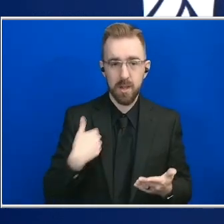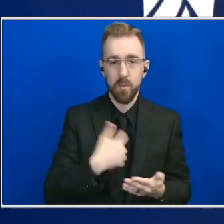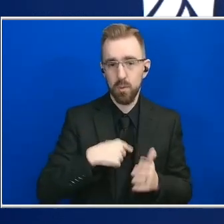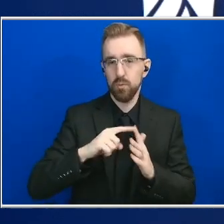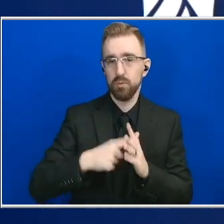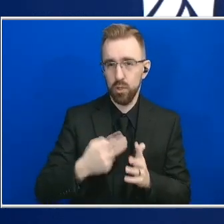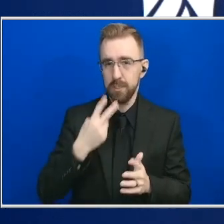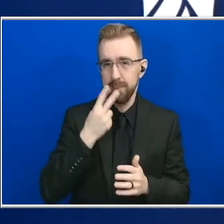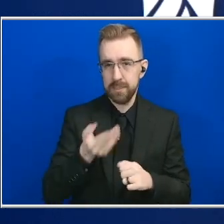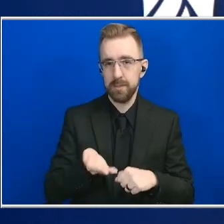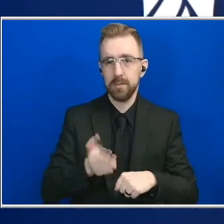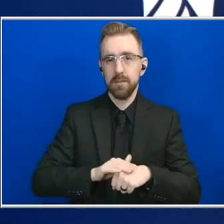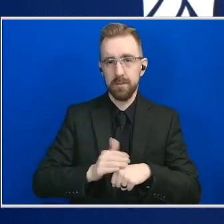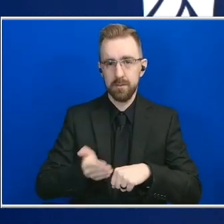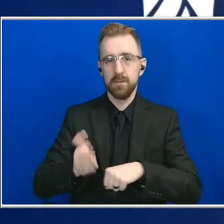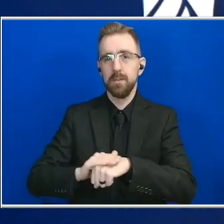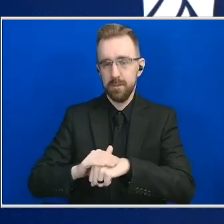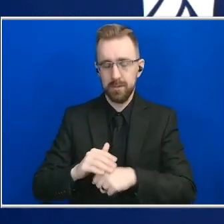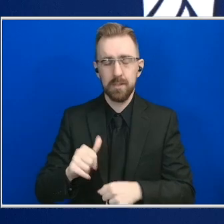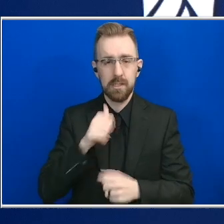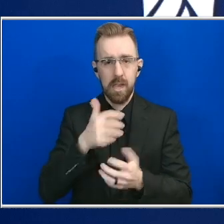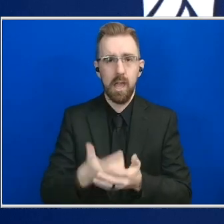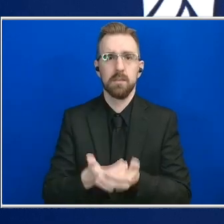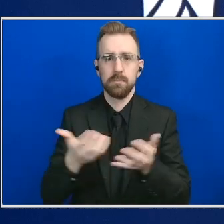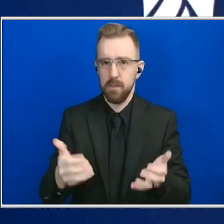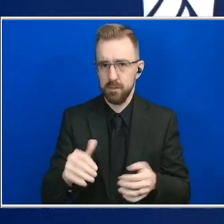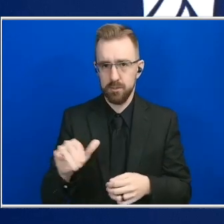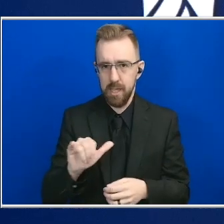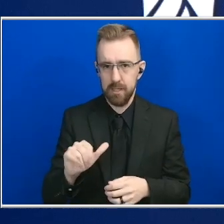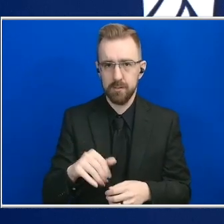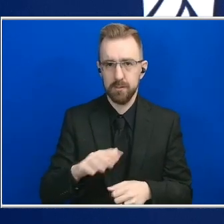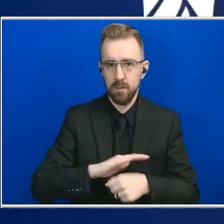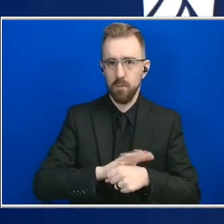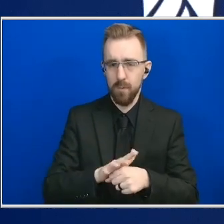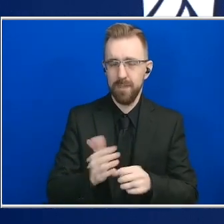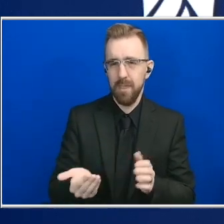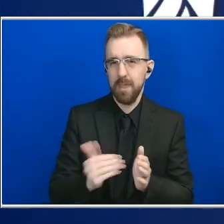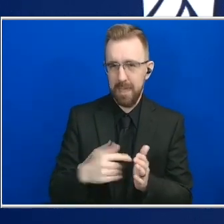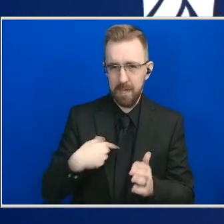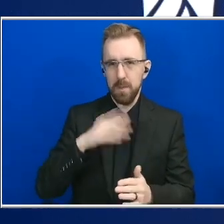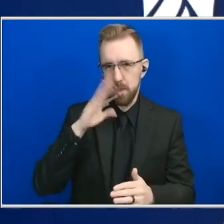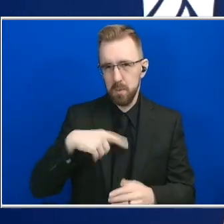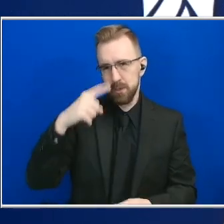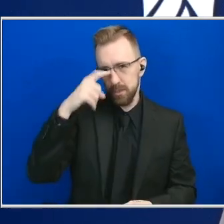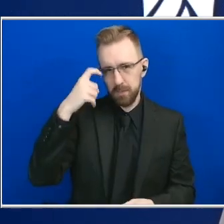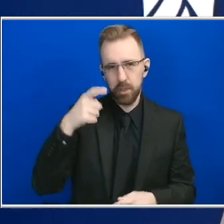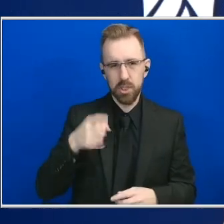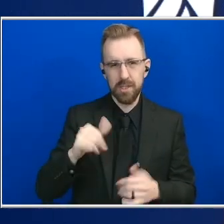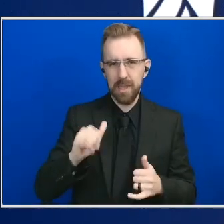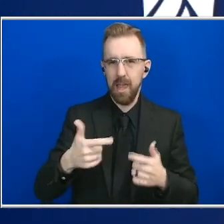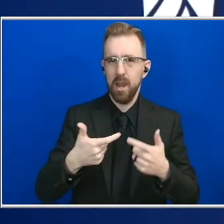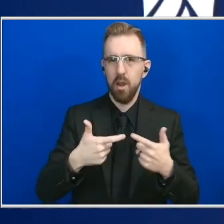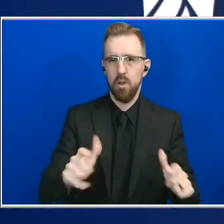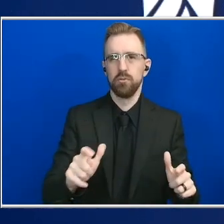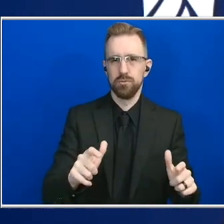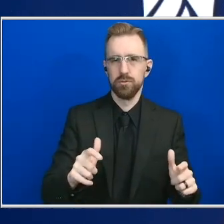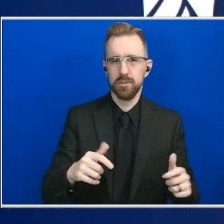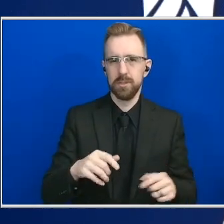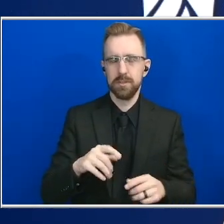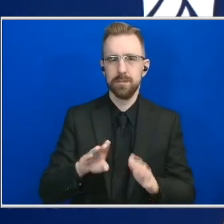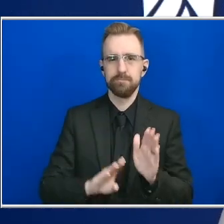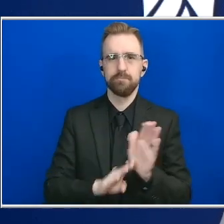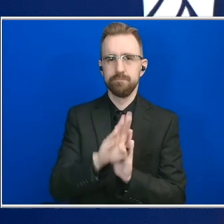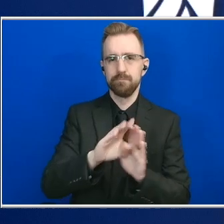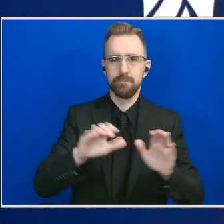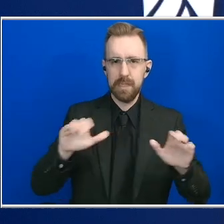uptick. Not as much with COVID as, again, we knew that in the summer there was that larger spike in activity, and